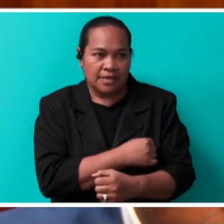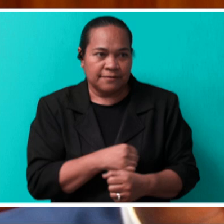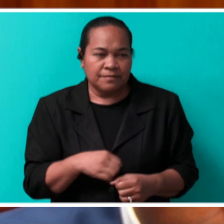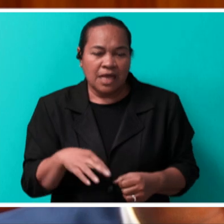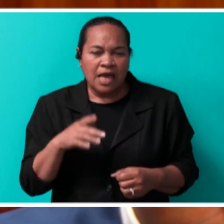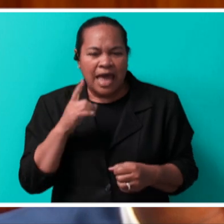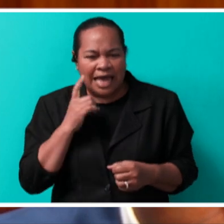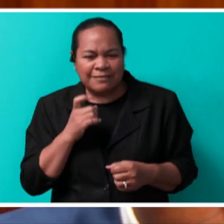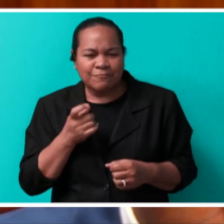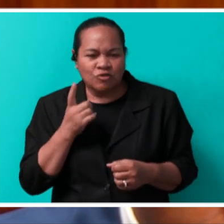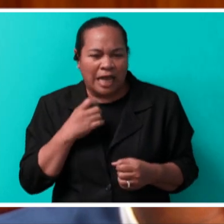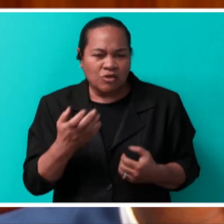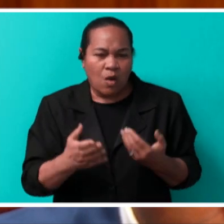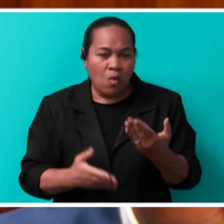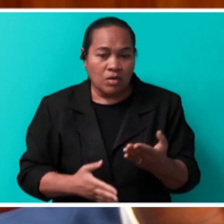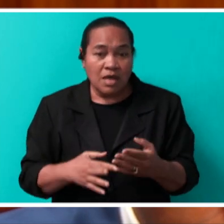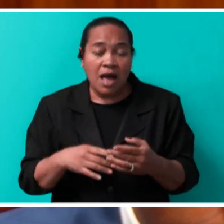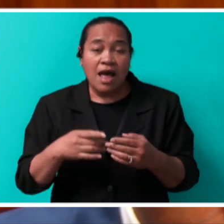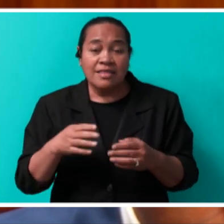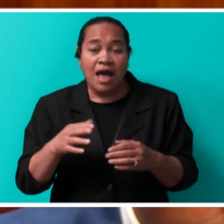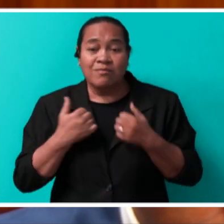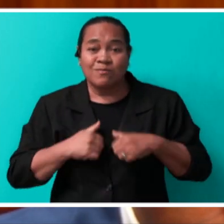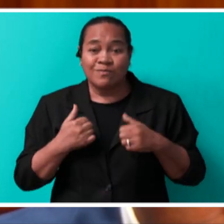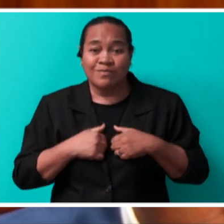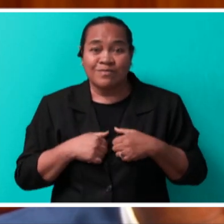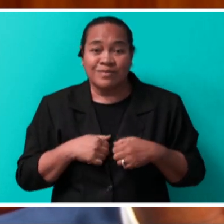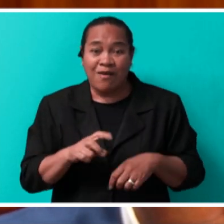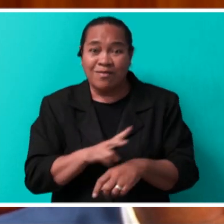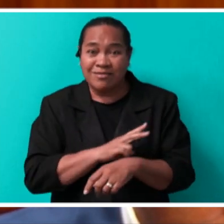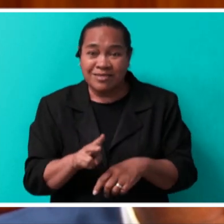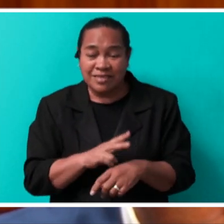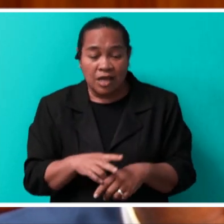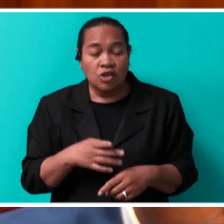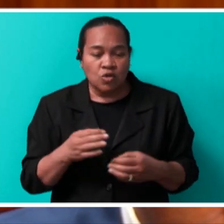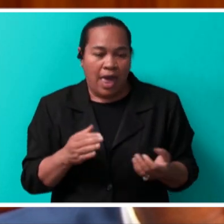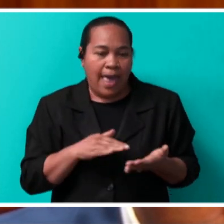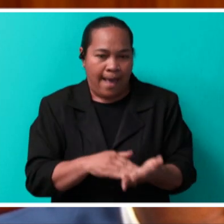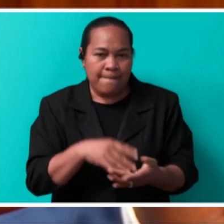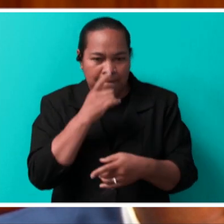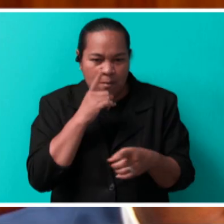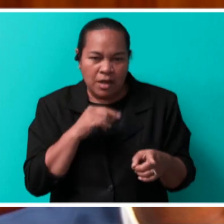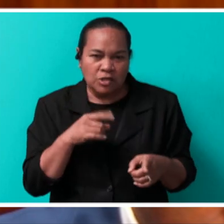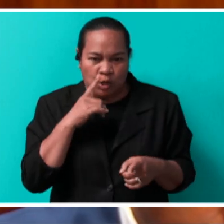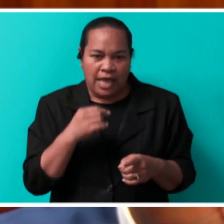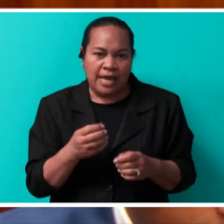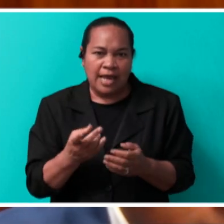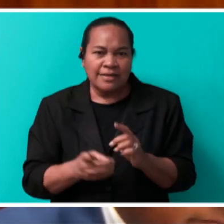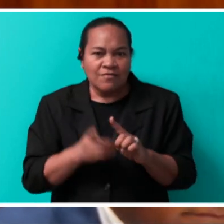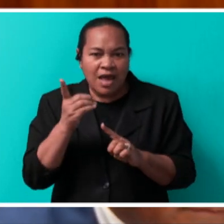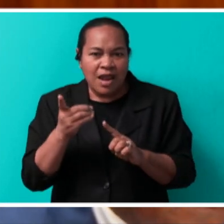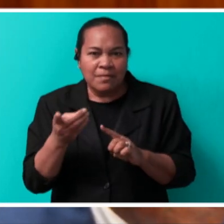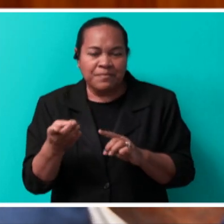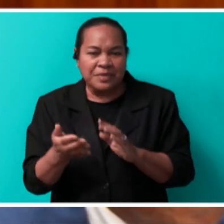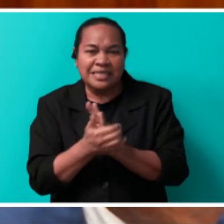incentivized apprenticeship scheme, enabling young Fijians to gain practical industry-based skills while earning at the